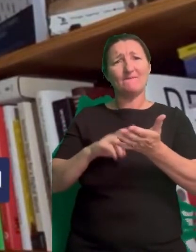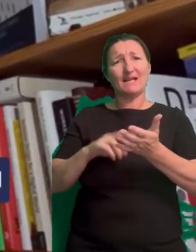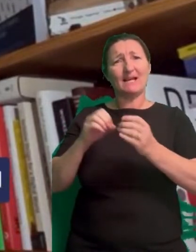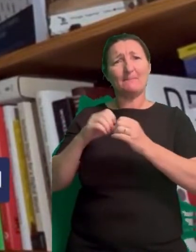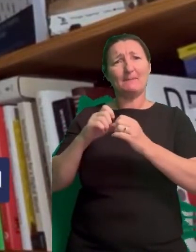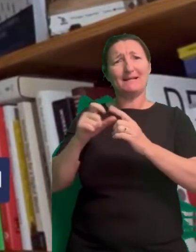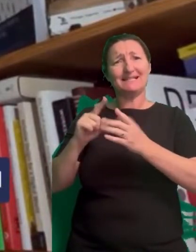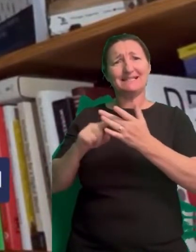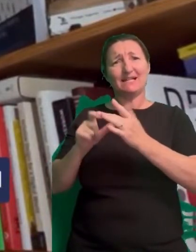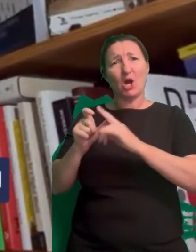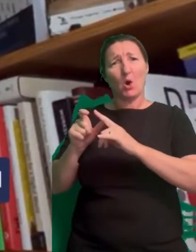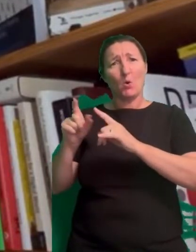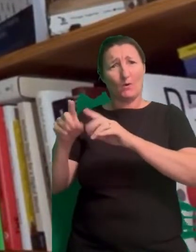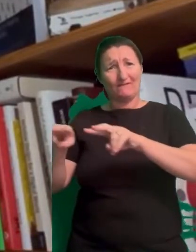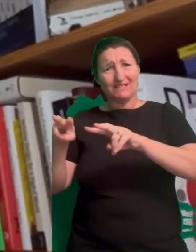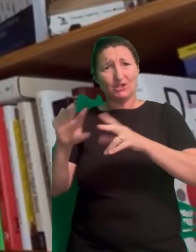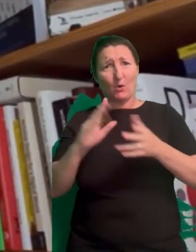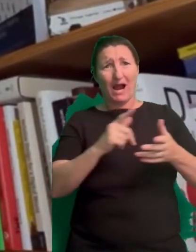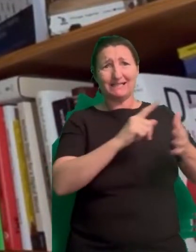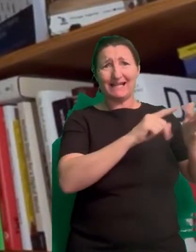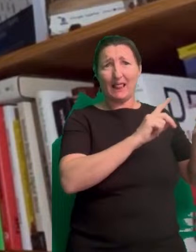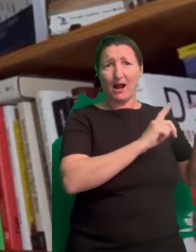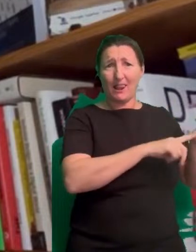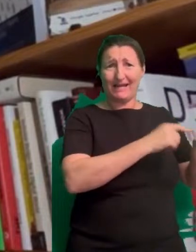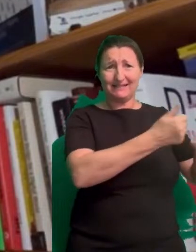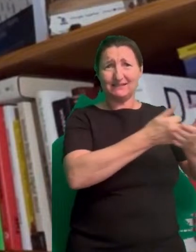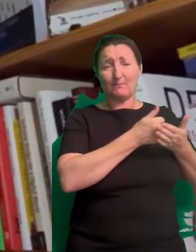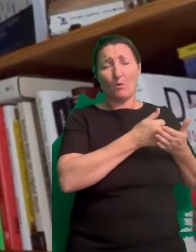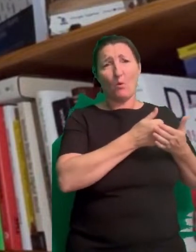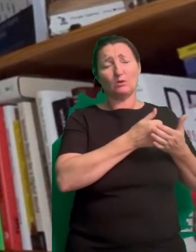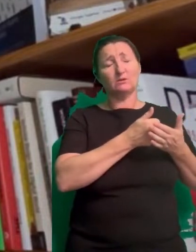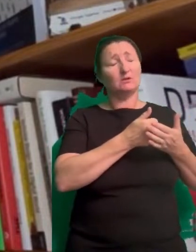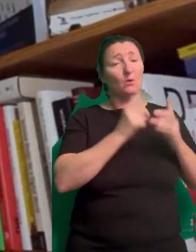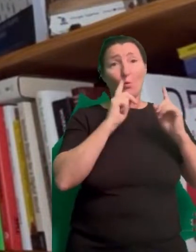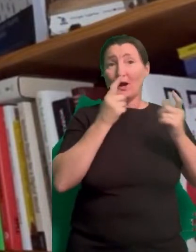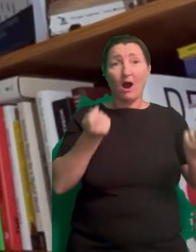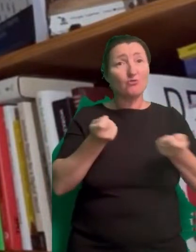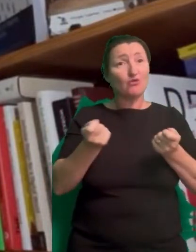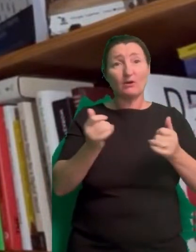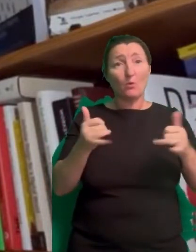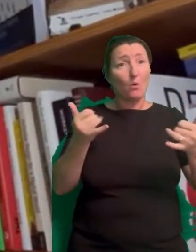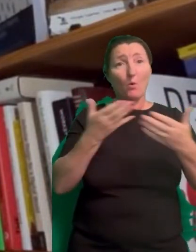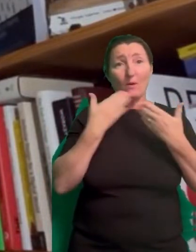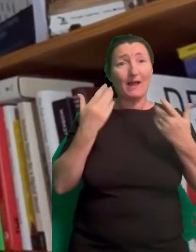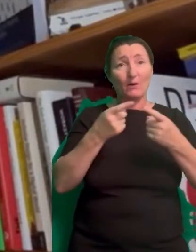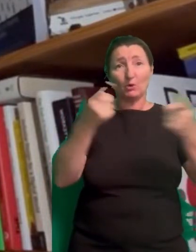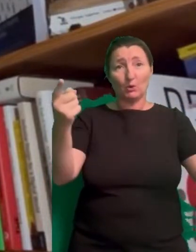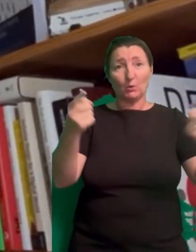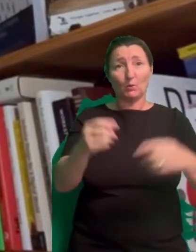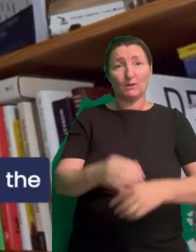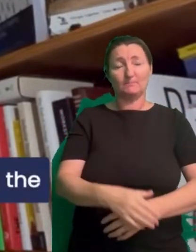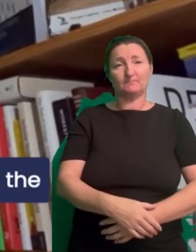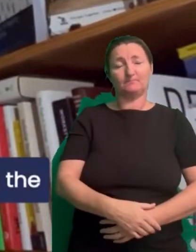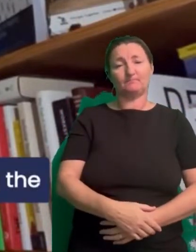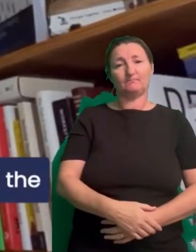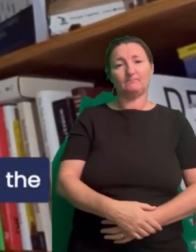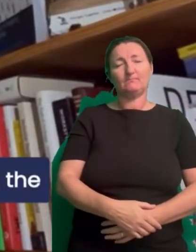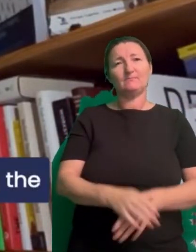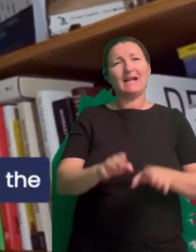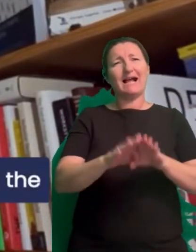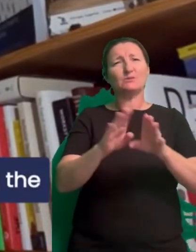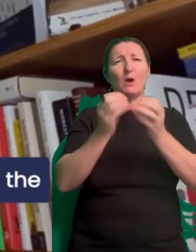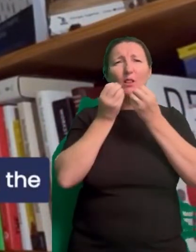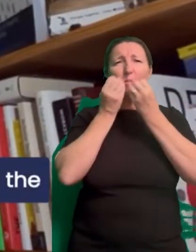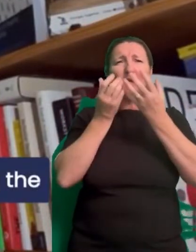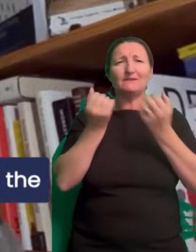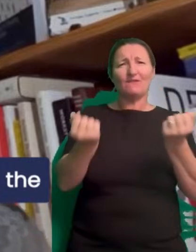Lilly, without whose continued support in this second year we wouldn't have been able to fund and run these awards. I'd also like